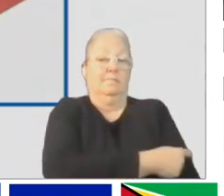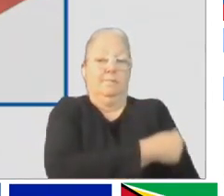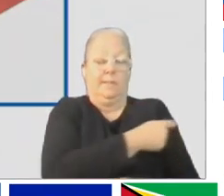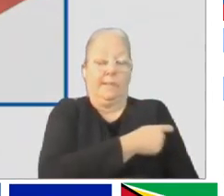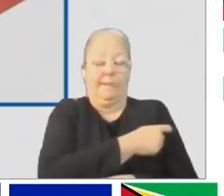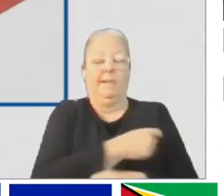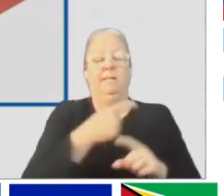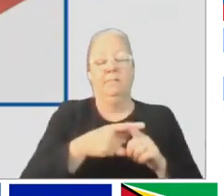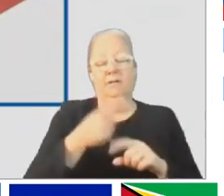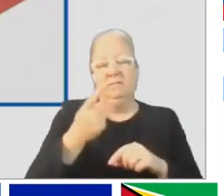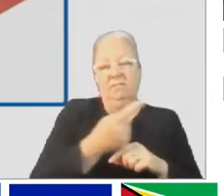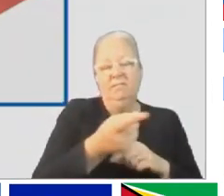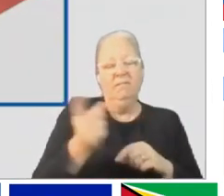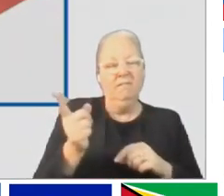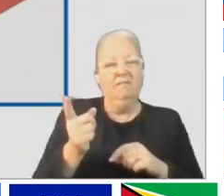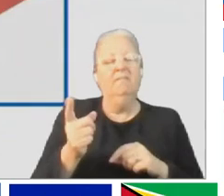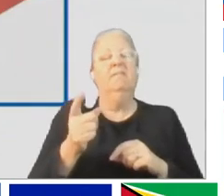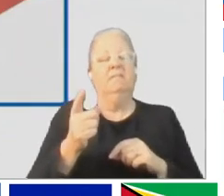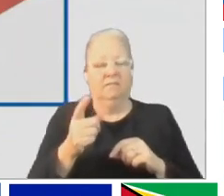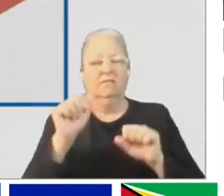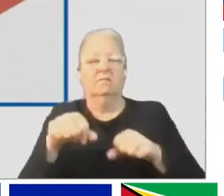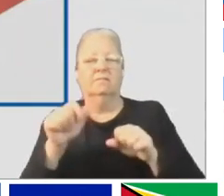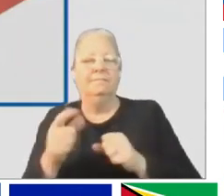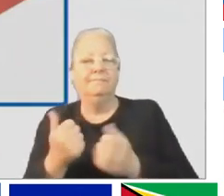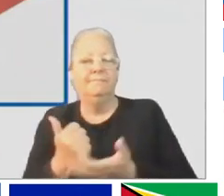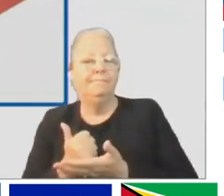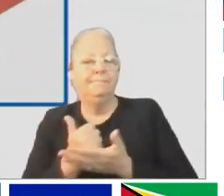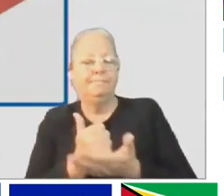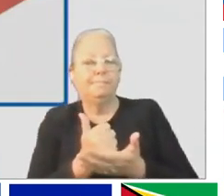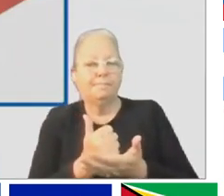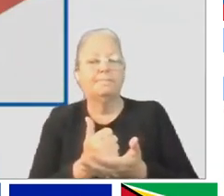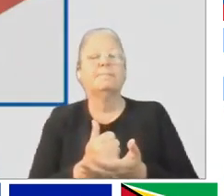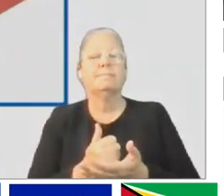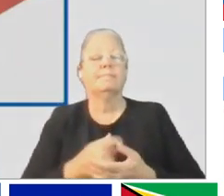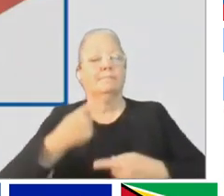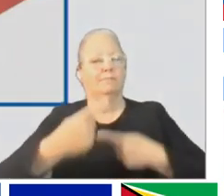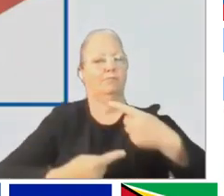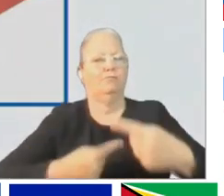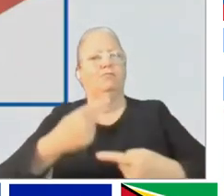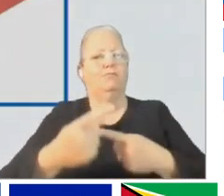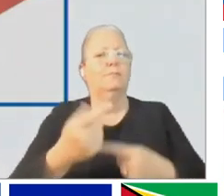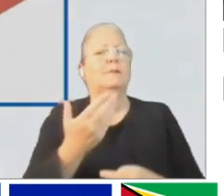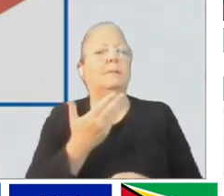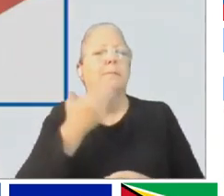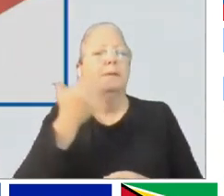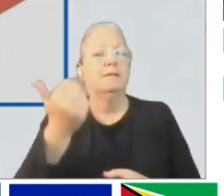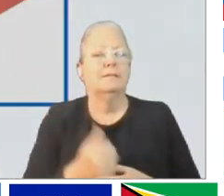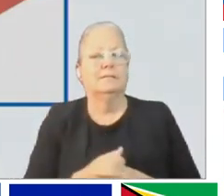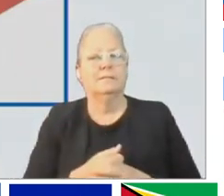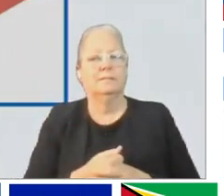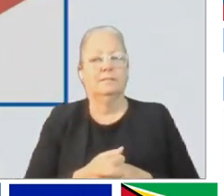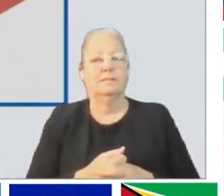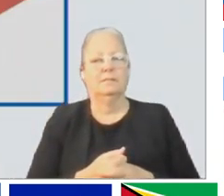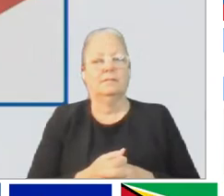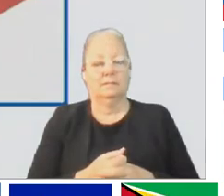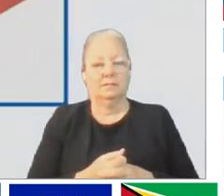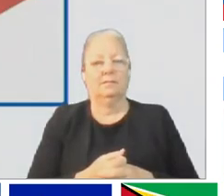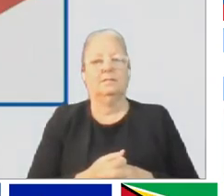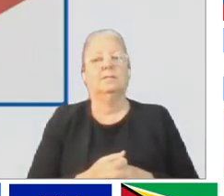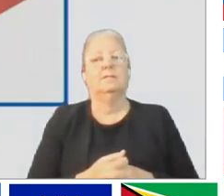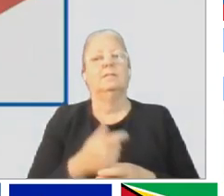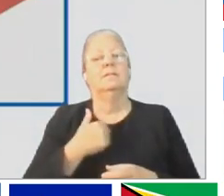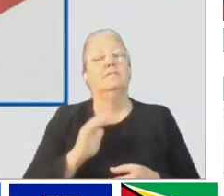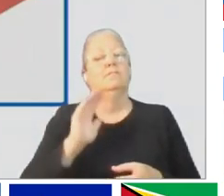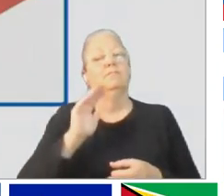make humanitarian and development action more effective and efficient. As actors within the Caribbean humanitarian